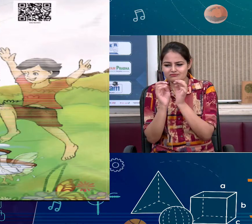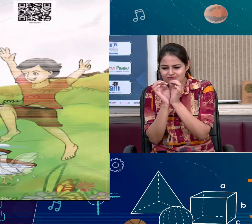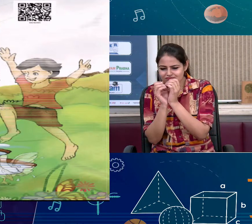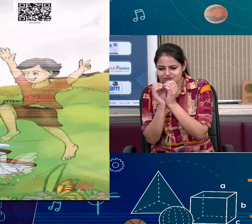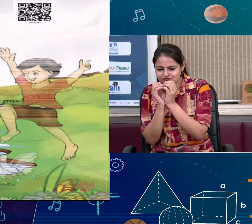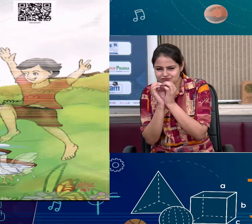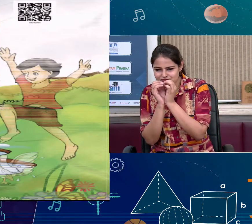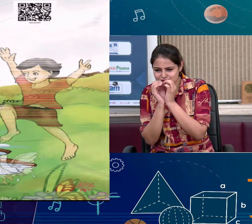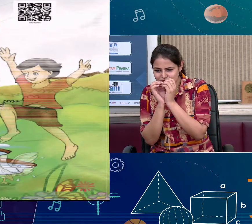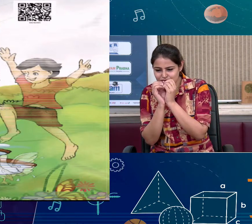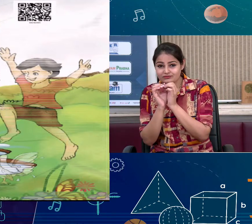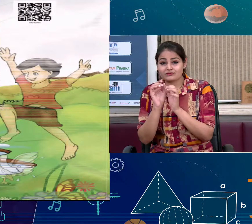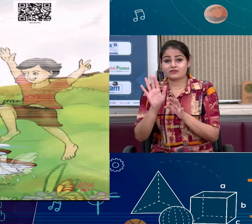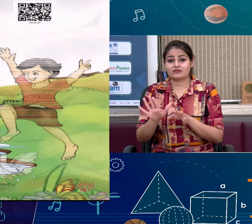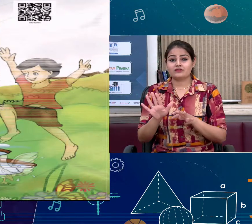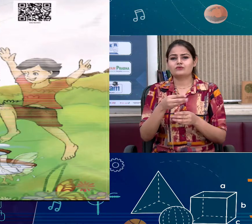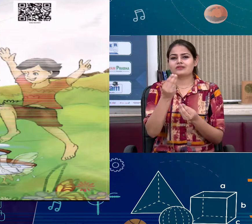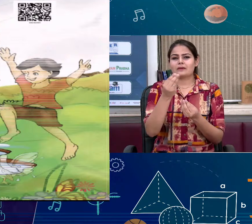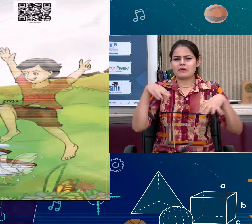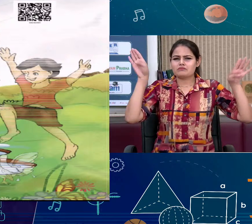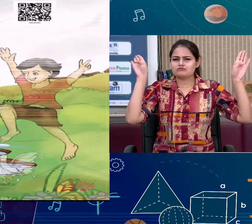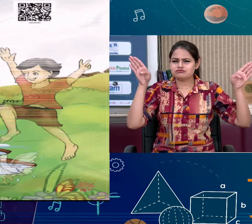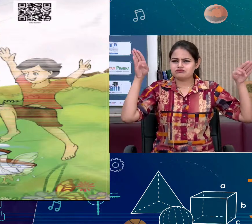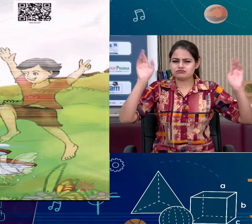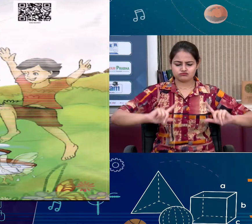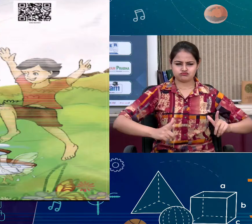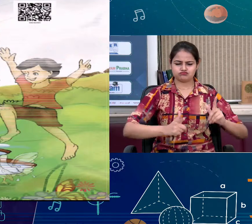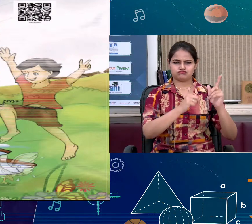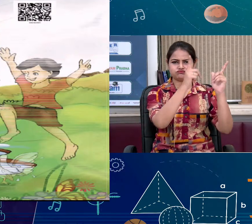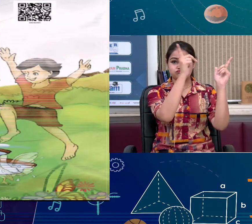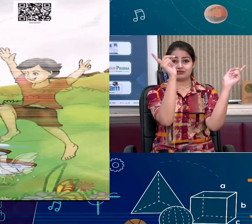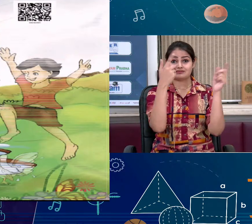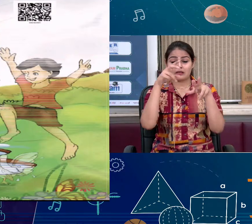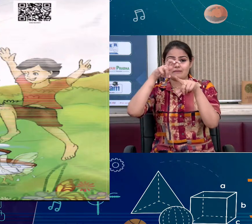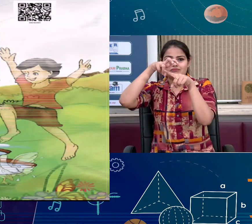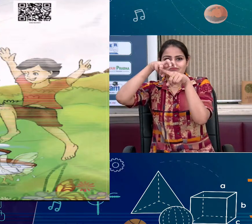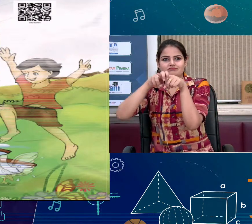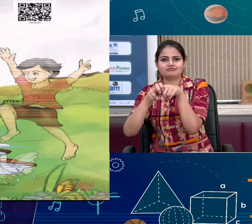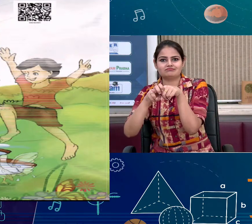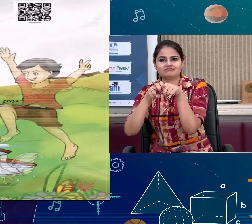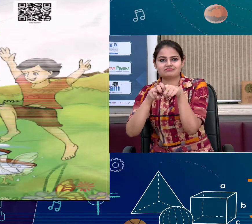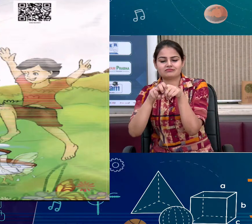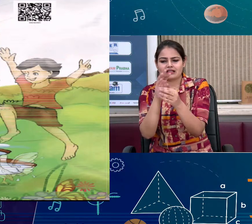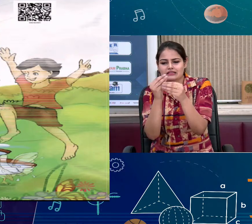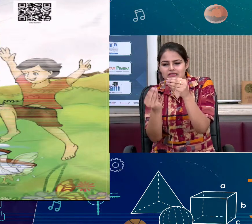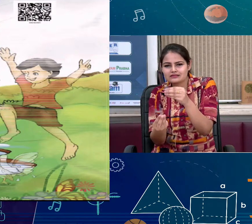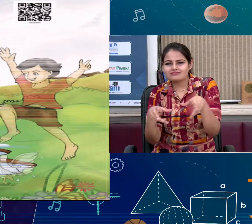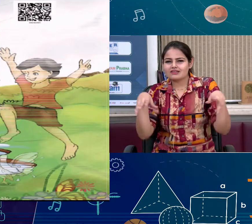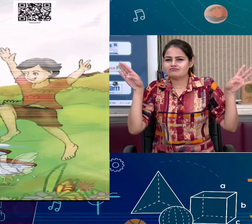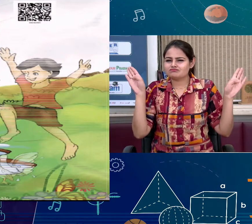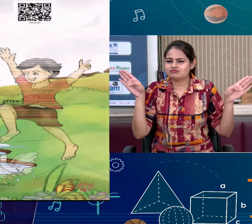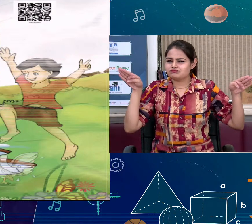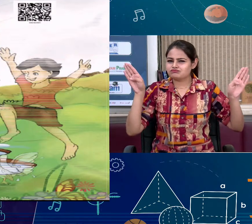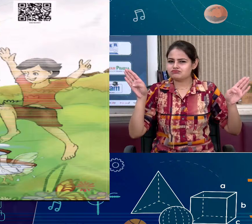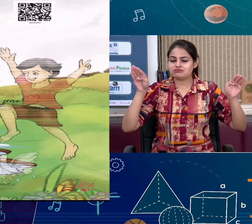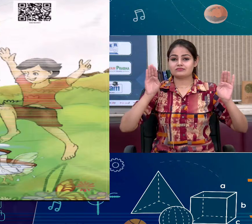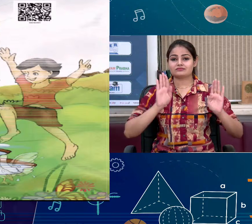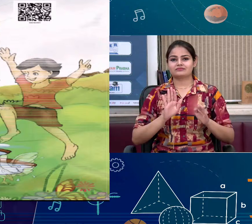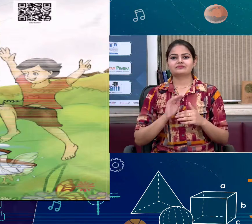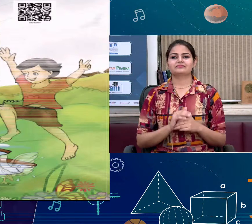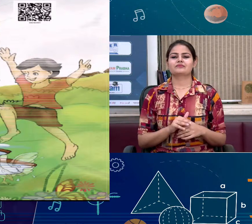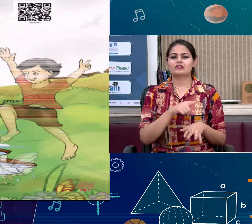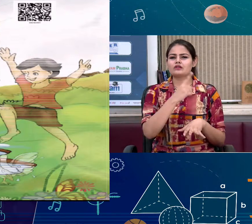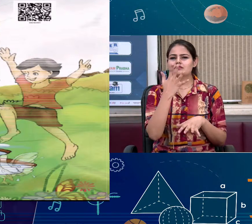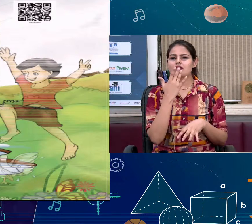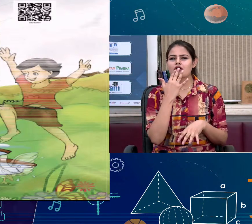birds under the tree, and there's also a bird sitting on the wooden fence, which is a light brown